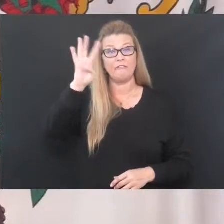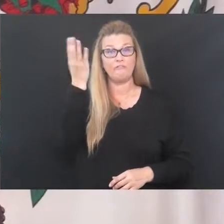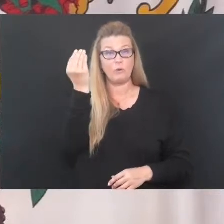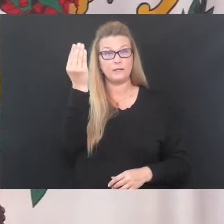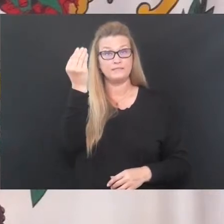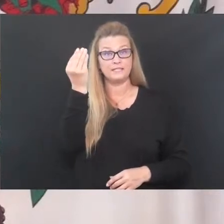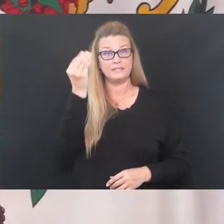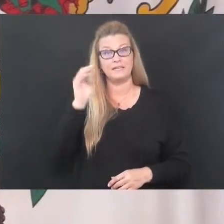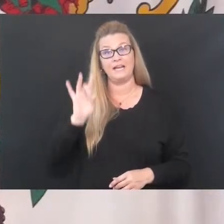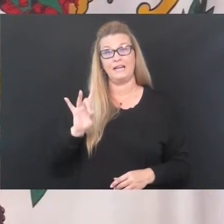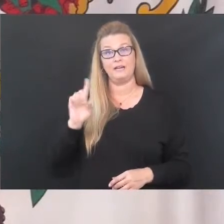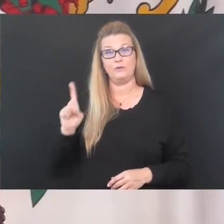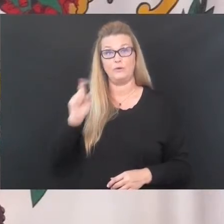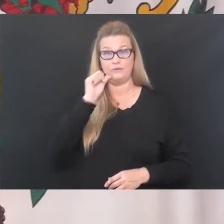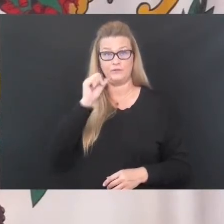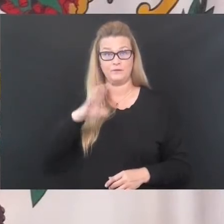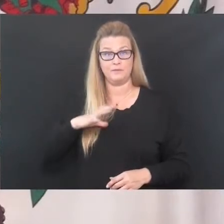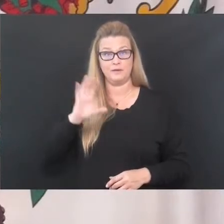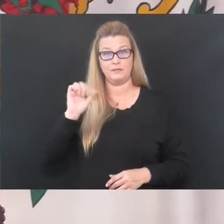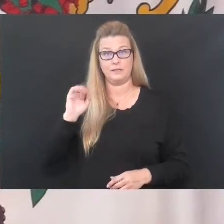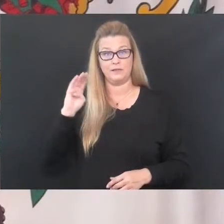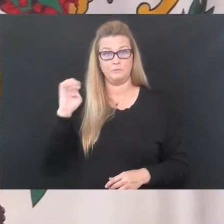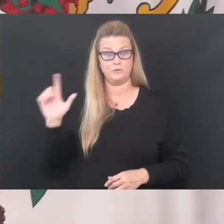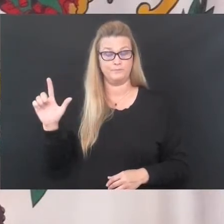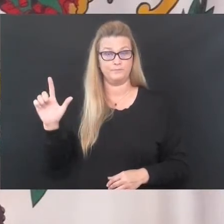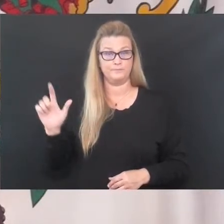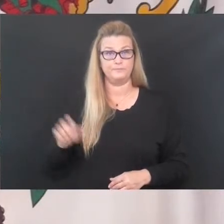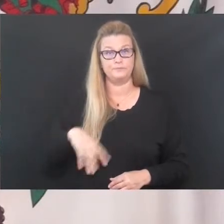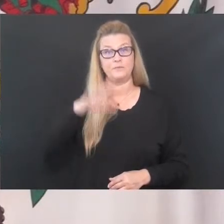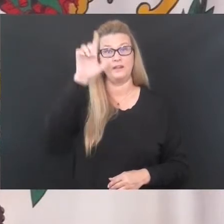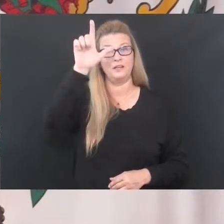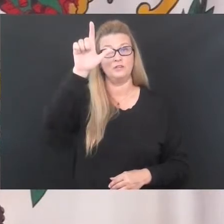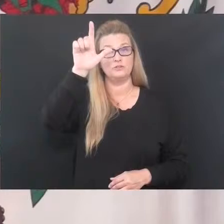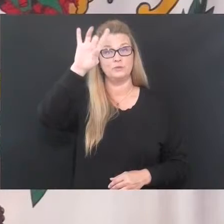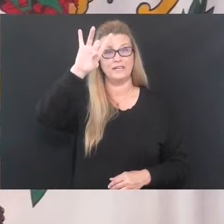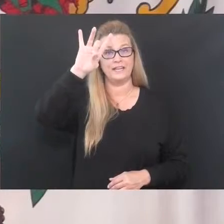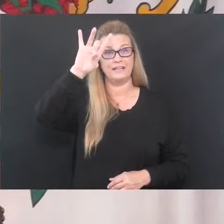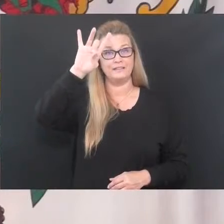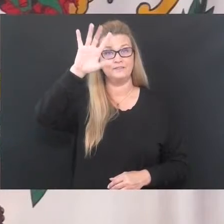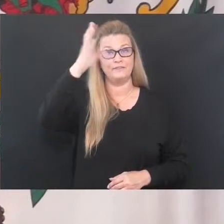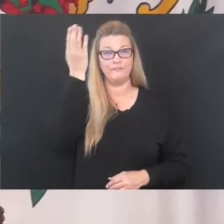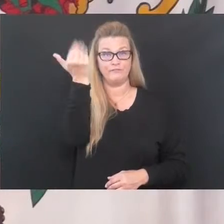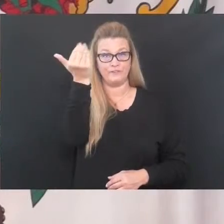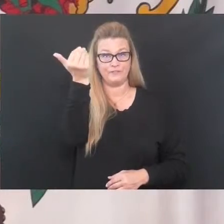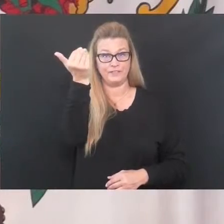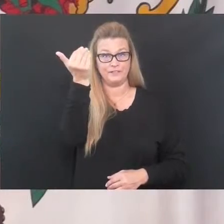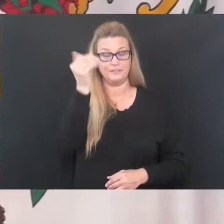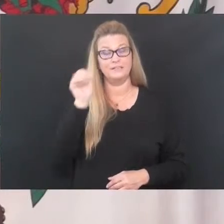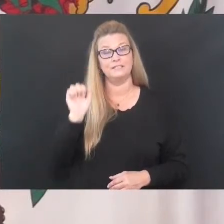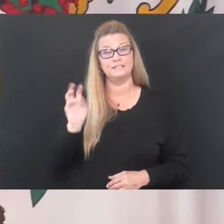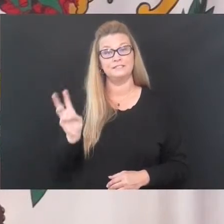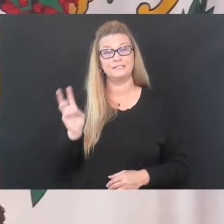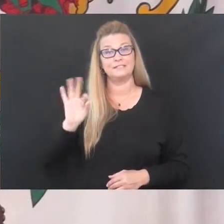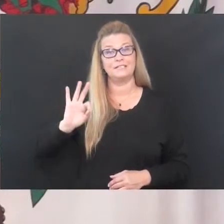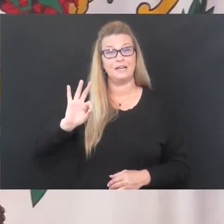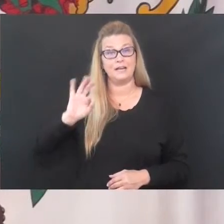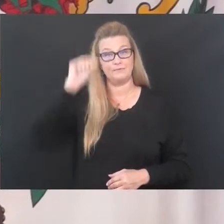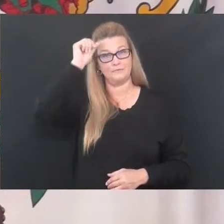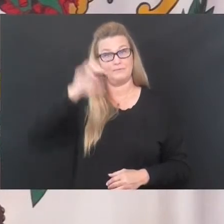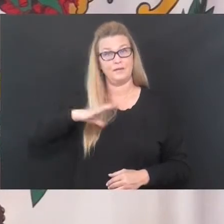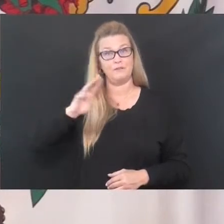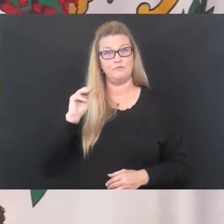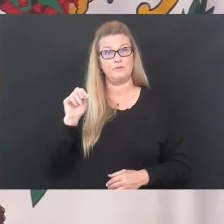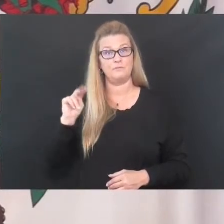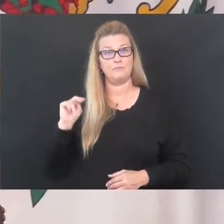2,814th death is an 81-year-old female from Cabell County. Our 2,815th death is a 69-year-old male from